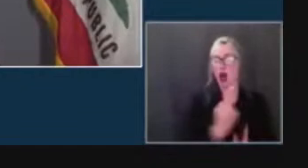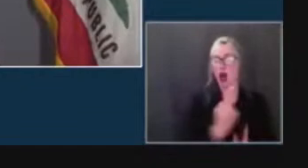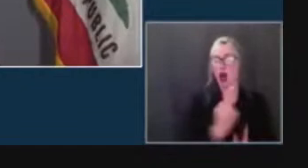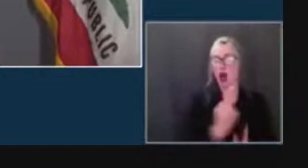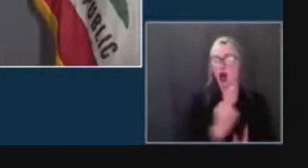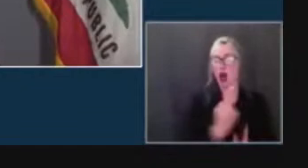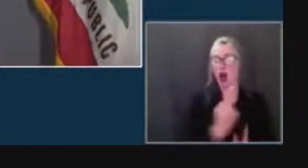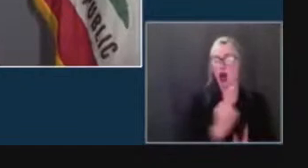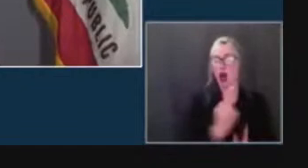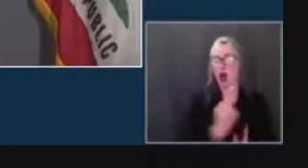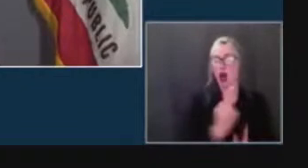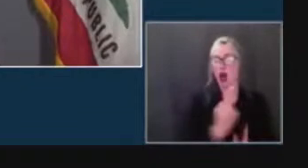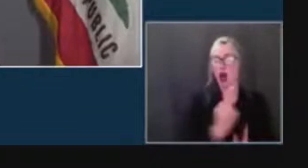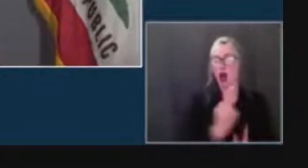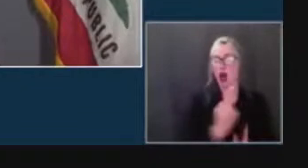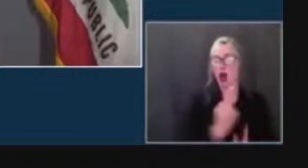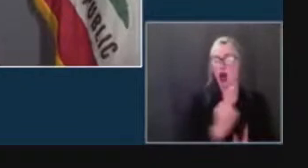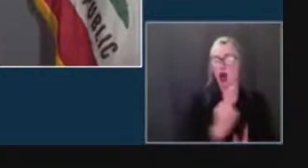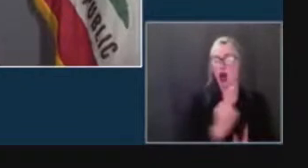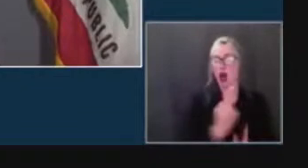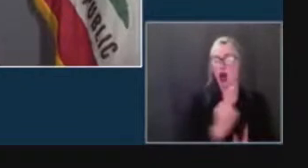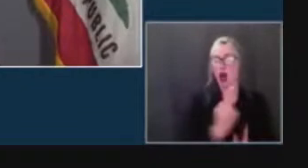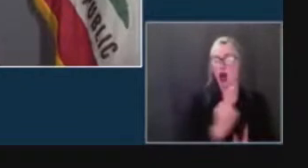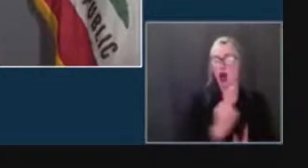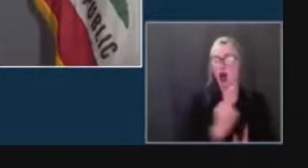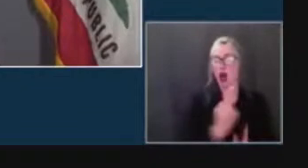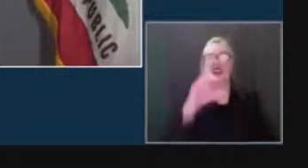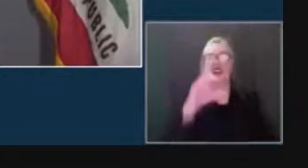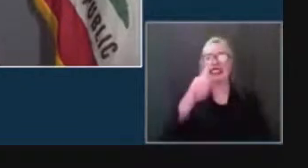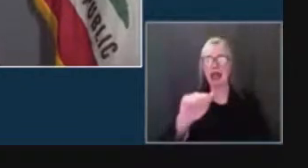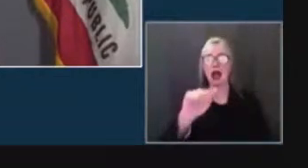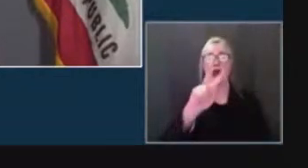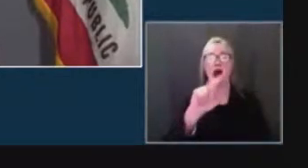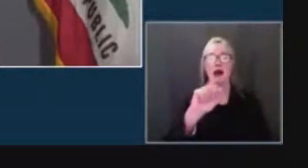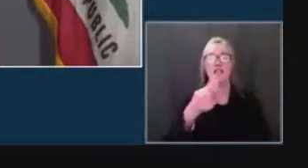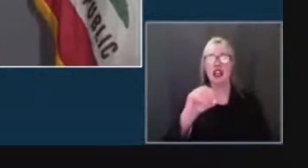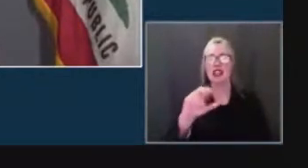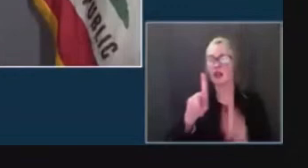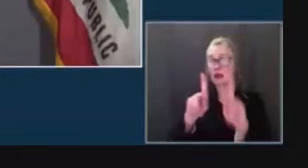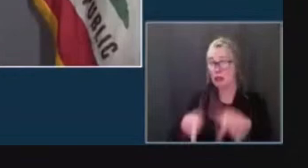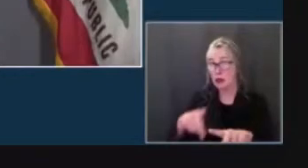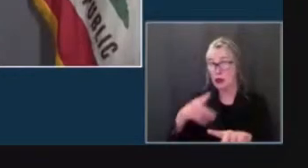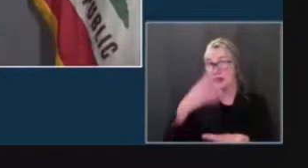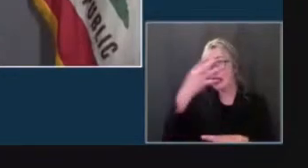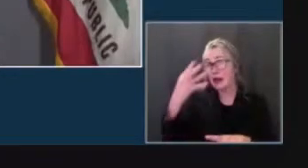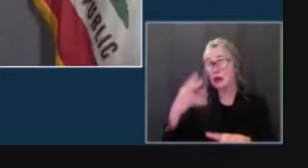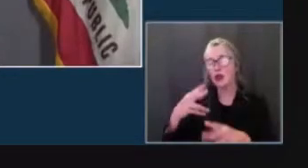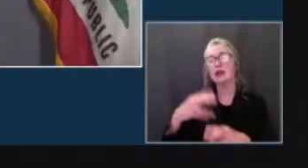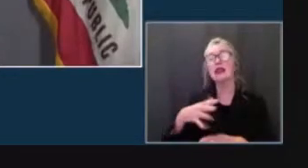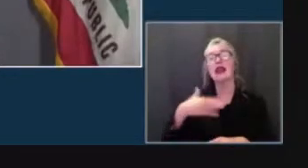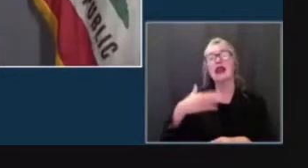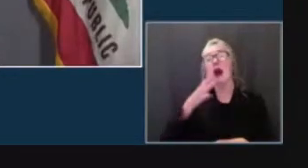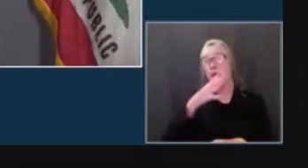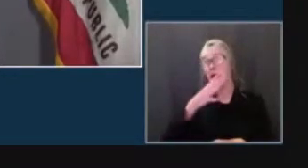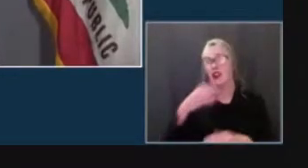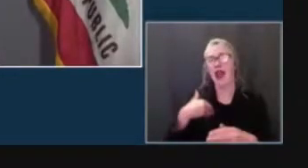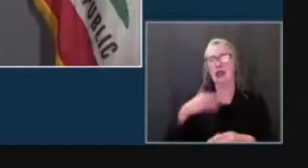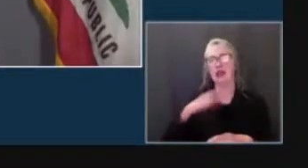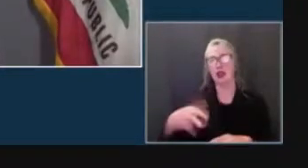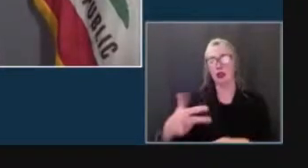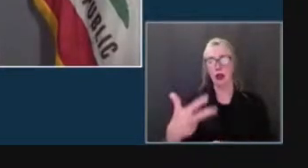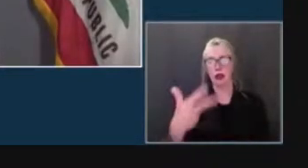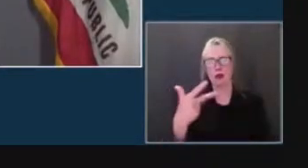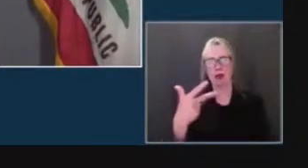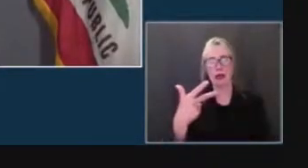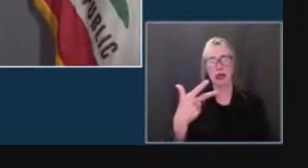another example. Delia Vargas is a quiet and unassuming immigrant and a mother of 3 who works at McDonald's in Oakland. She hates being called